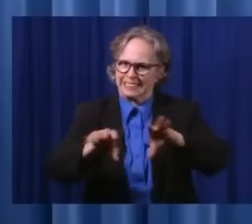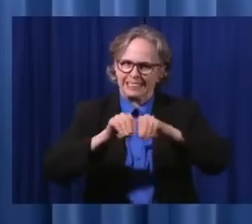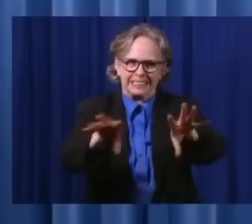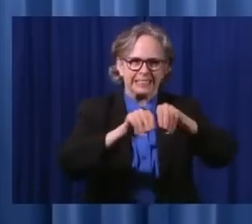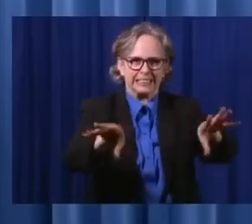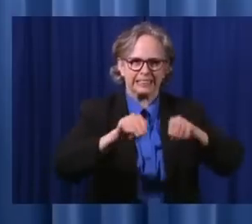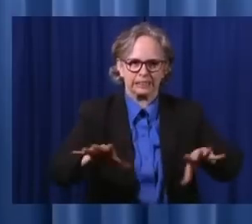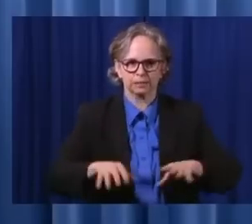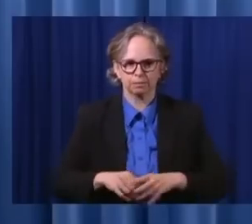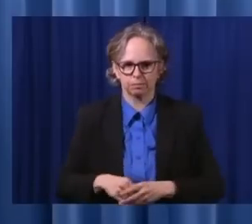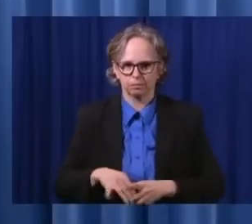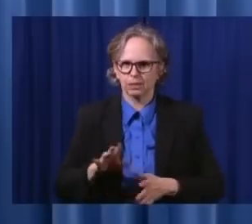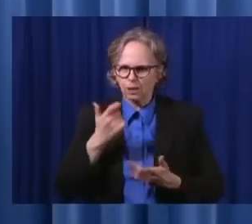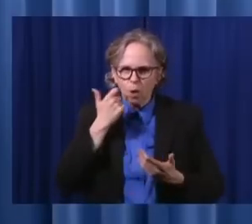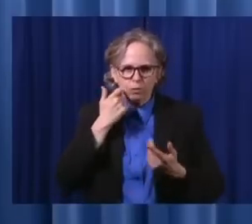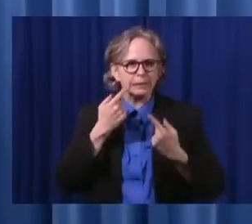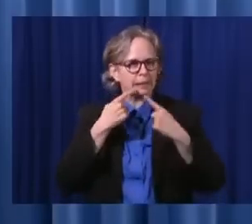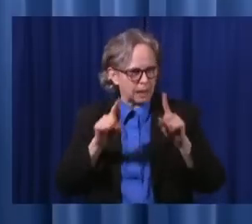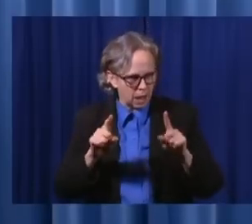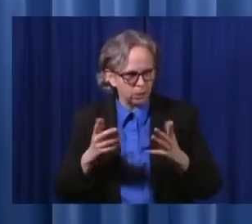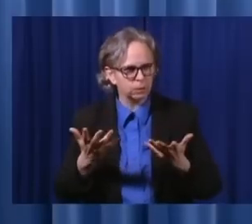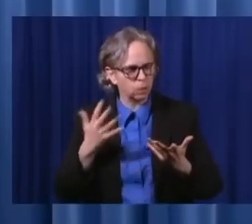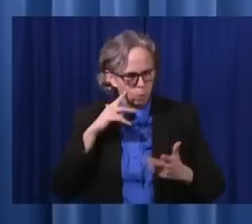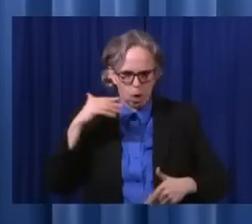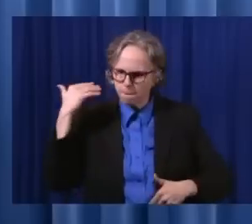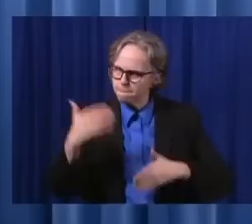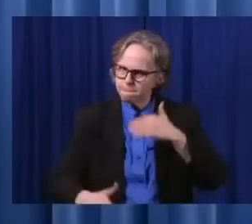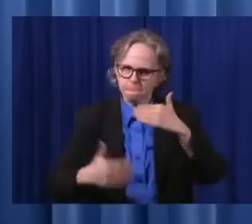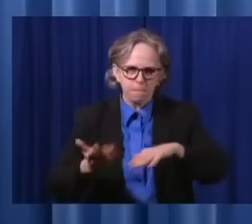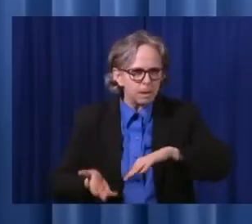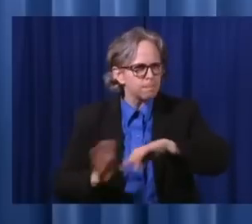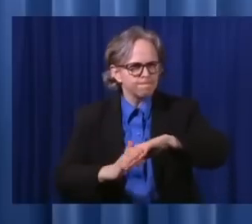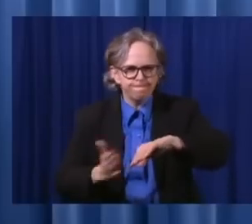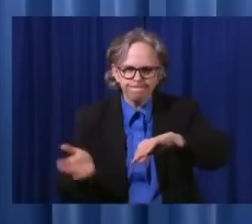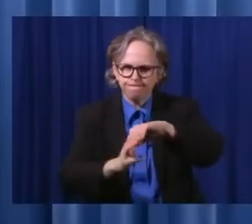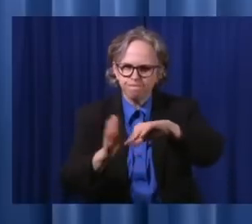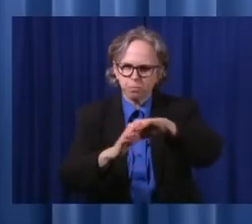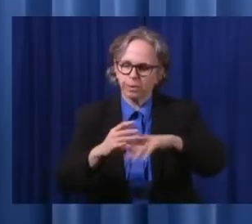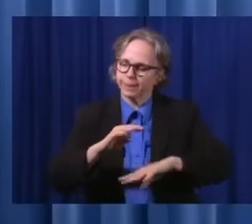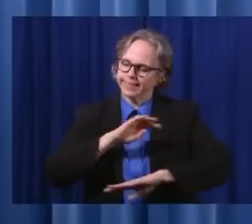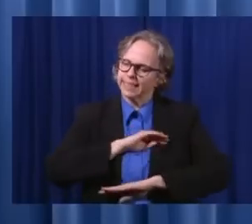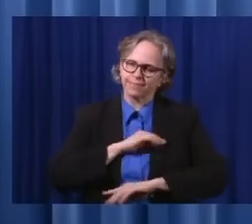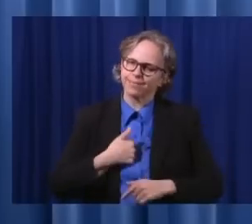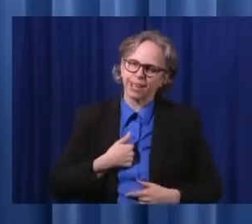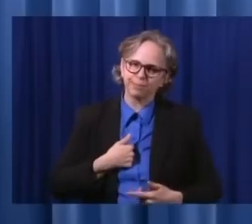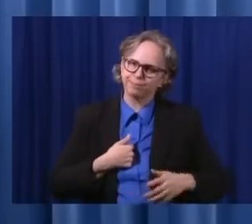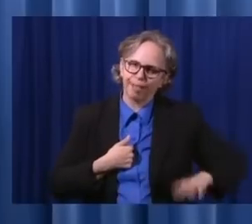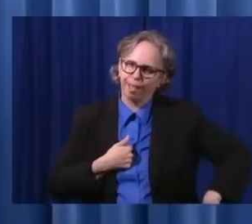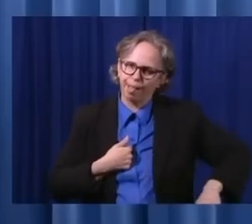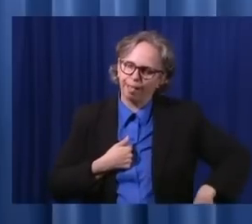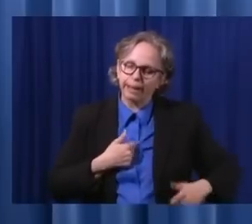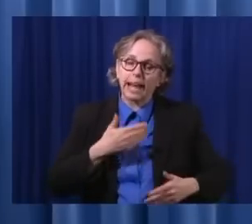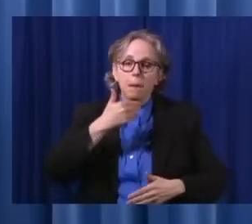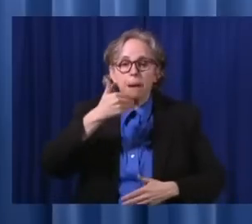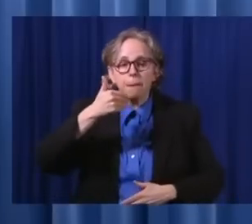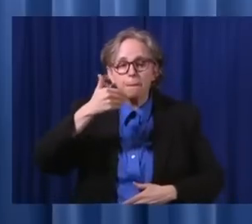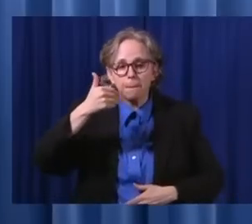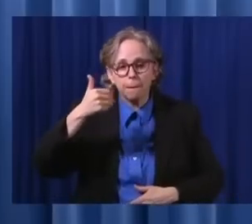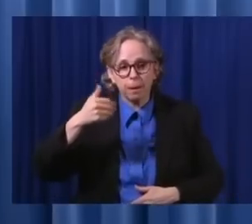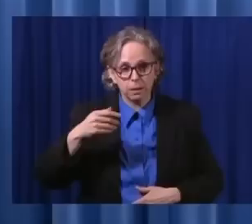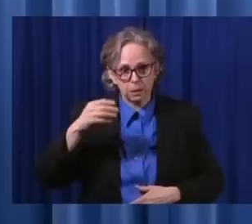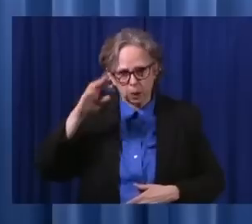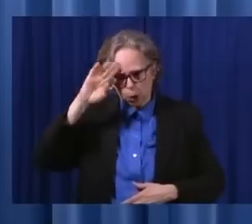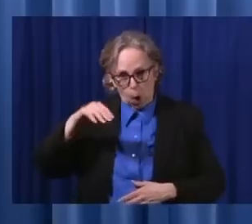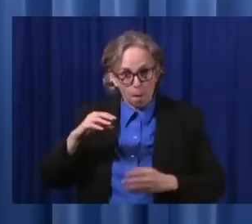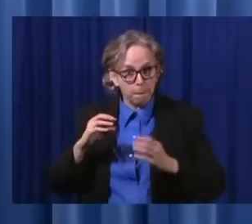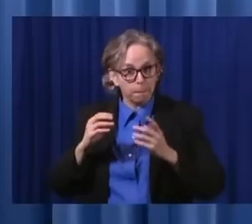made today we think will help, but we have a ways to go. And we know that the more testing can help us track